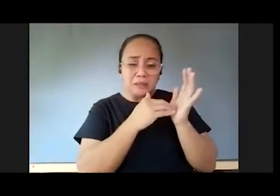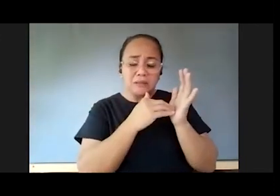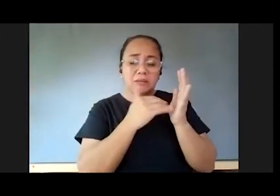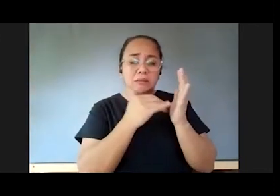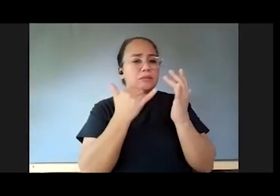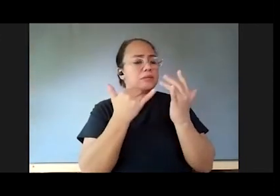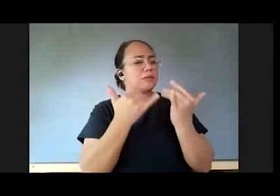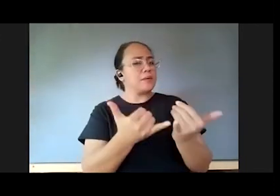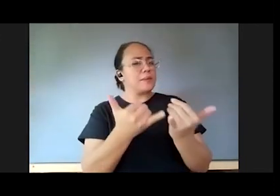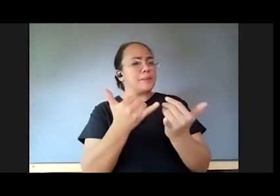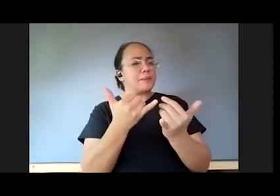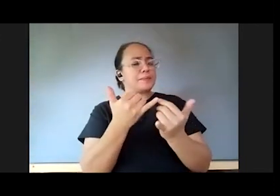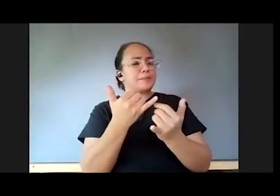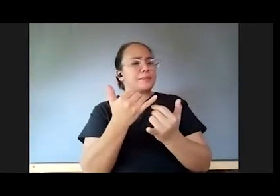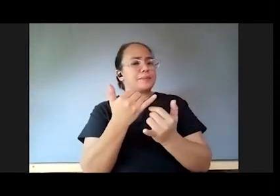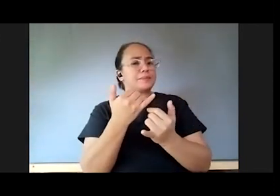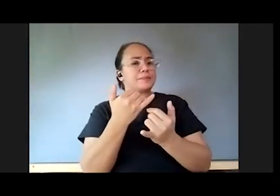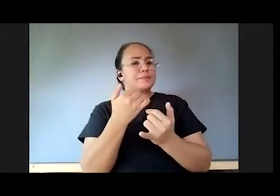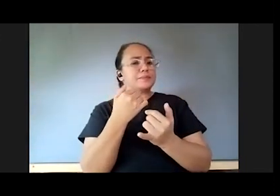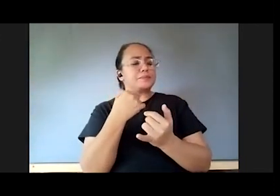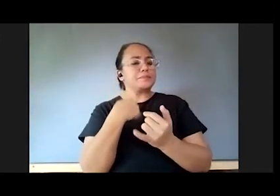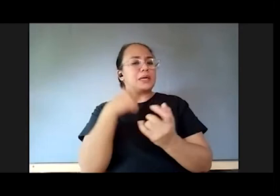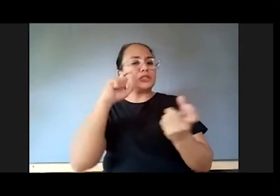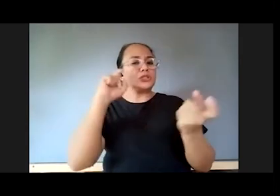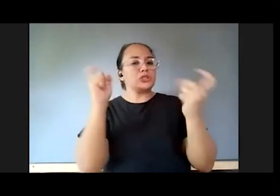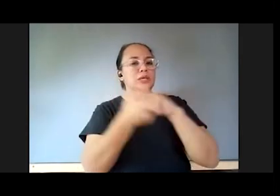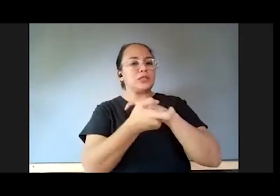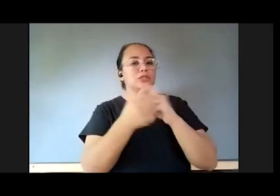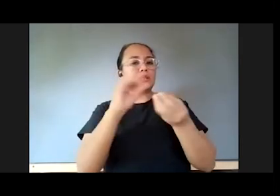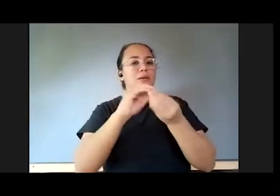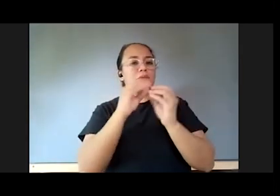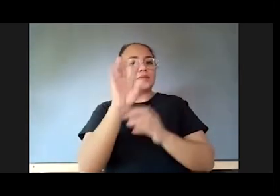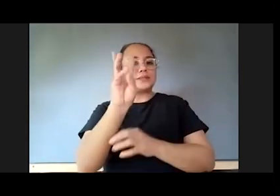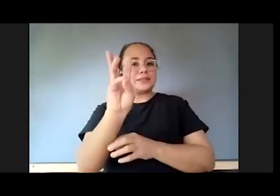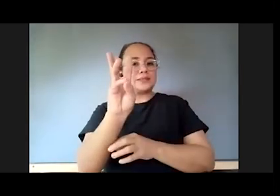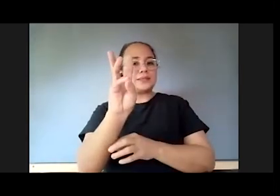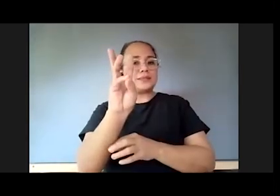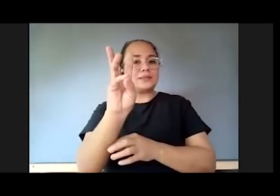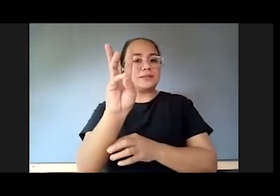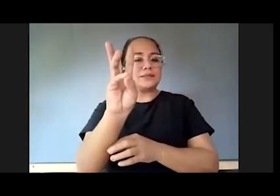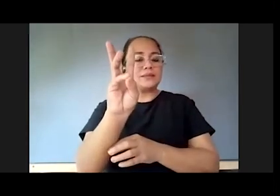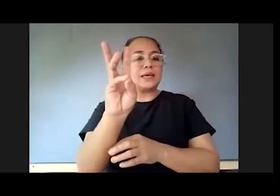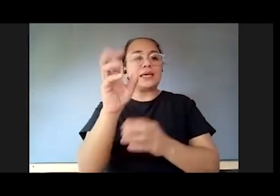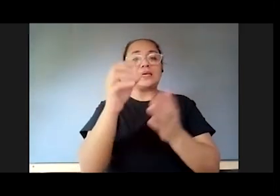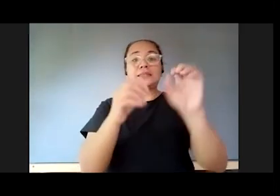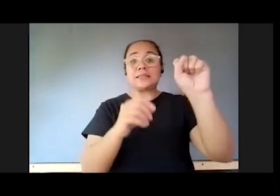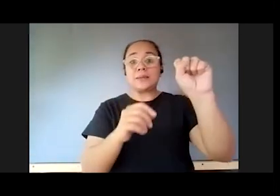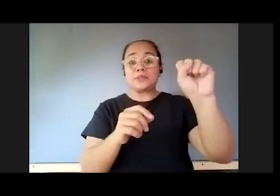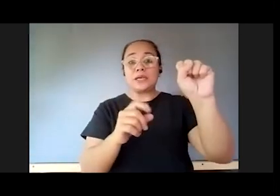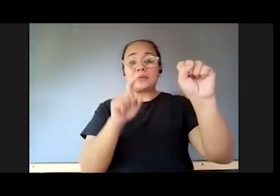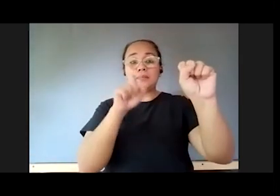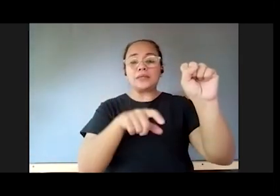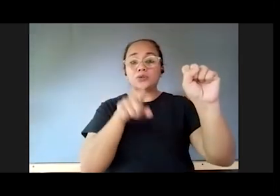then we should change number 6. And the subject should be you and children